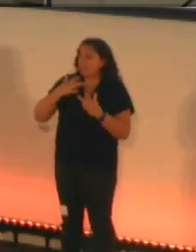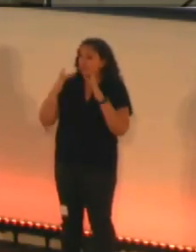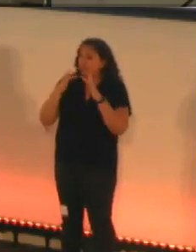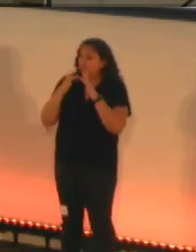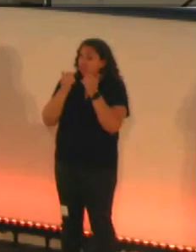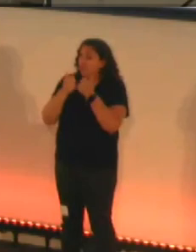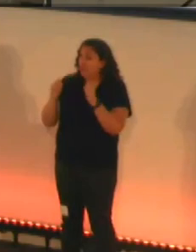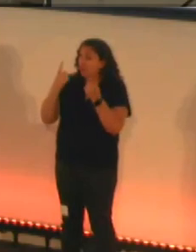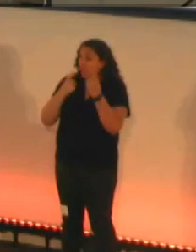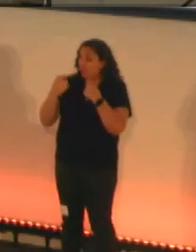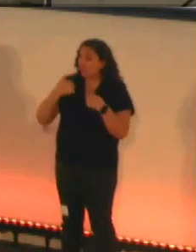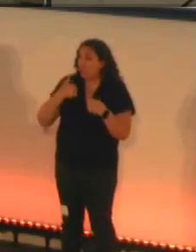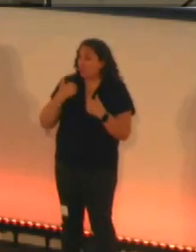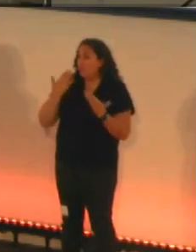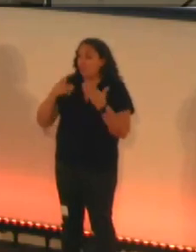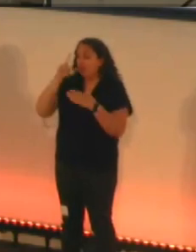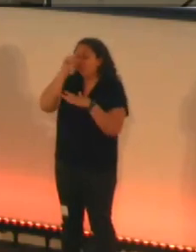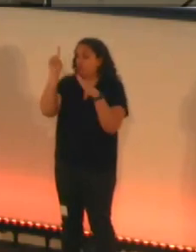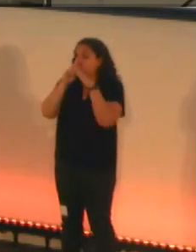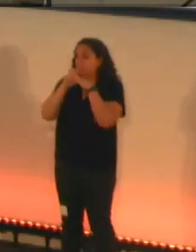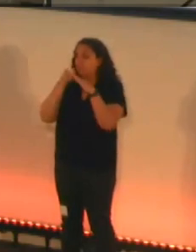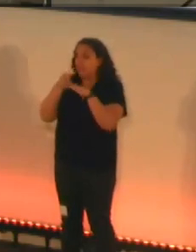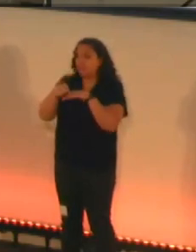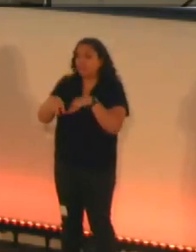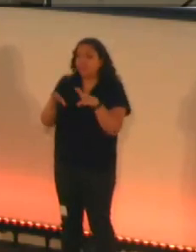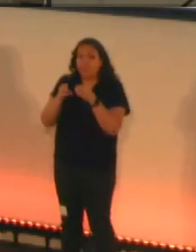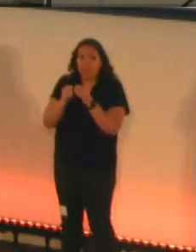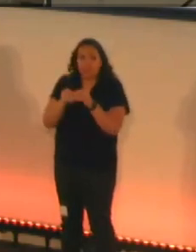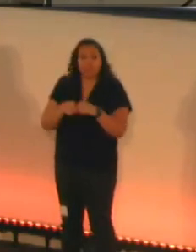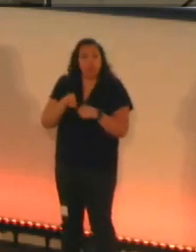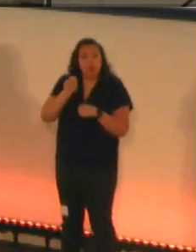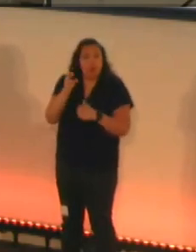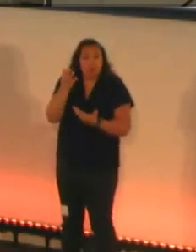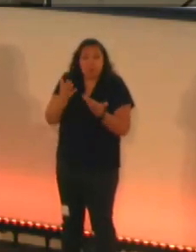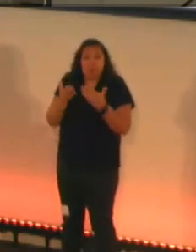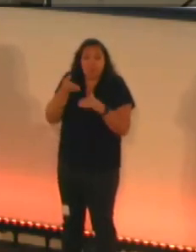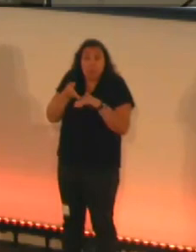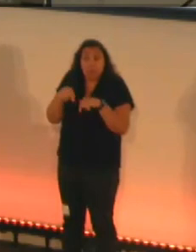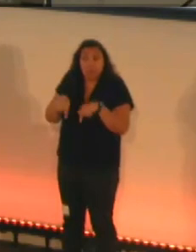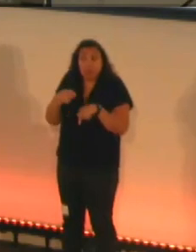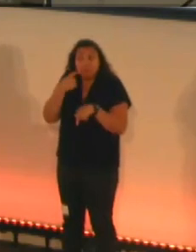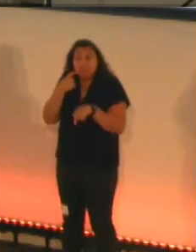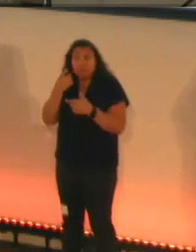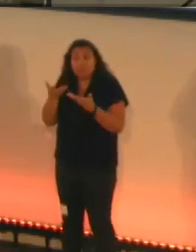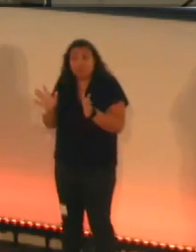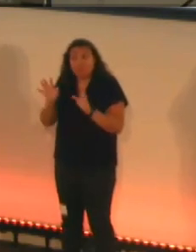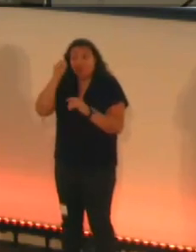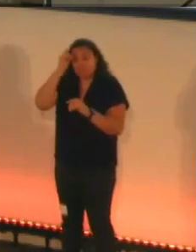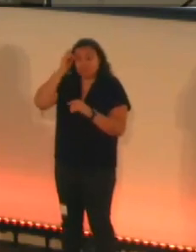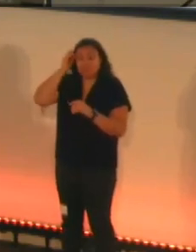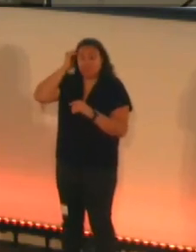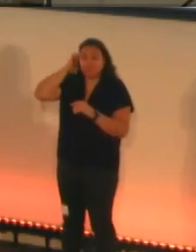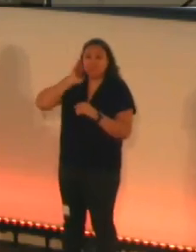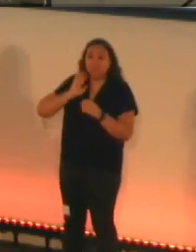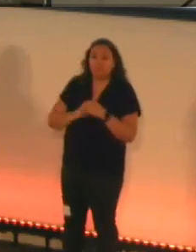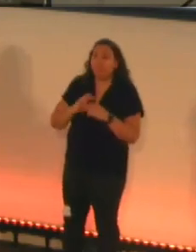that you have that maybe pop into your head after this whole conference is over, or even just a few minutes after we're done talking if you want. And